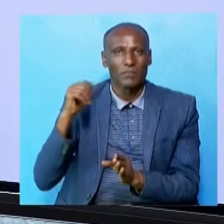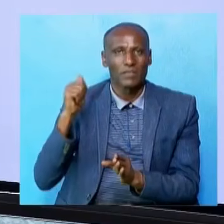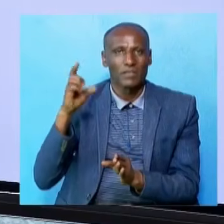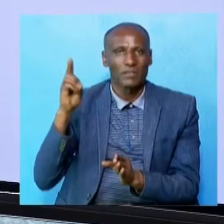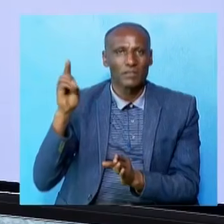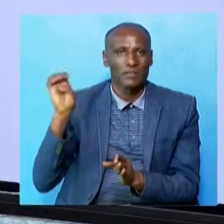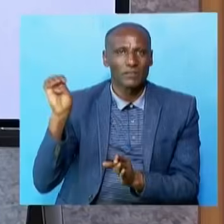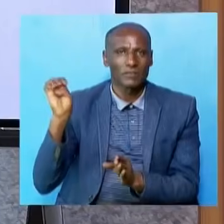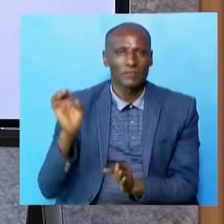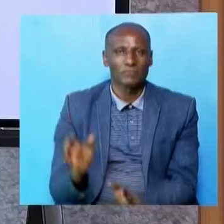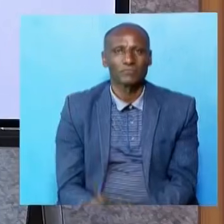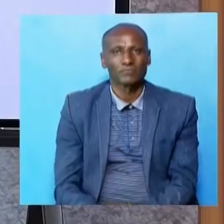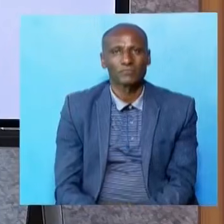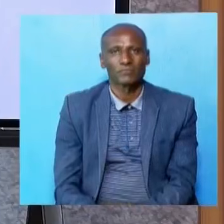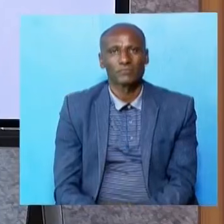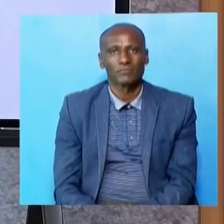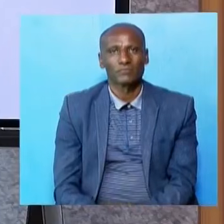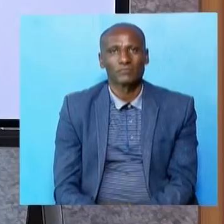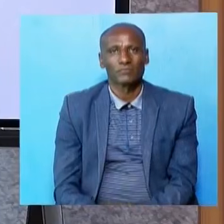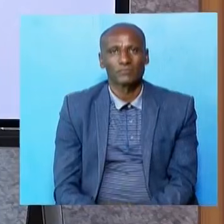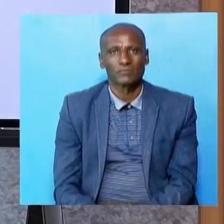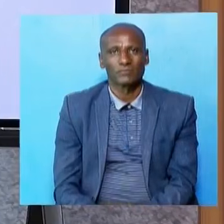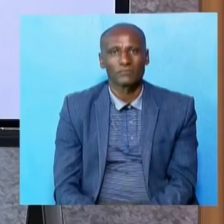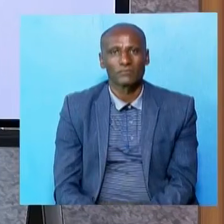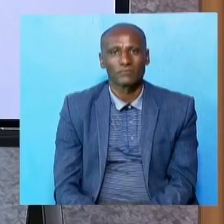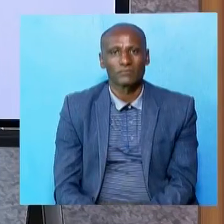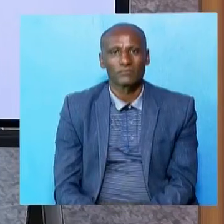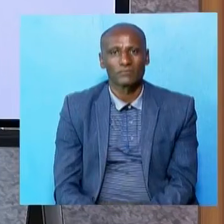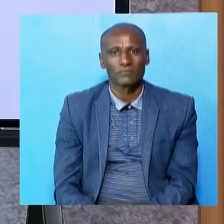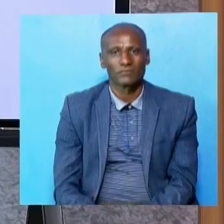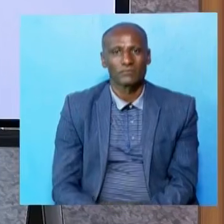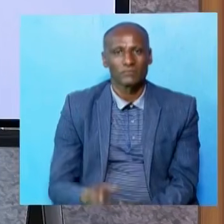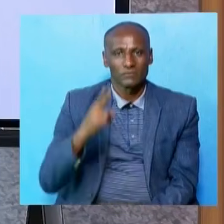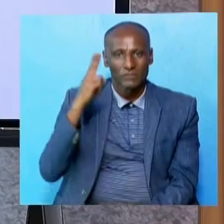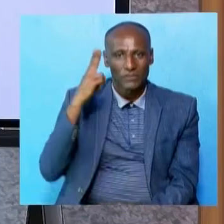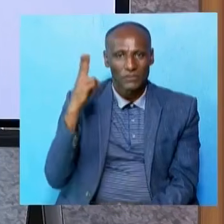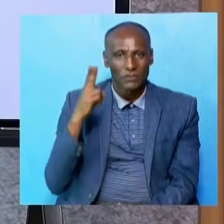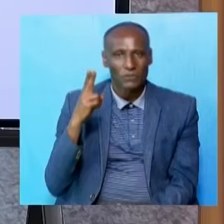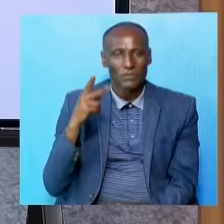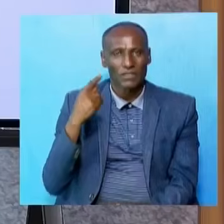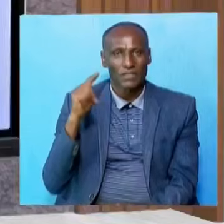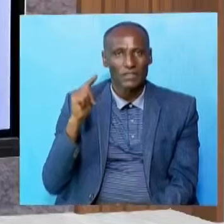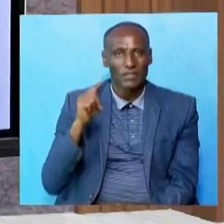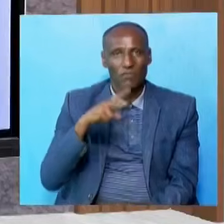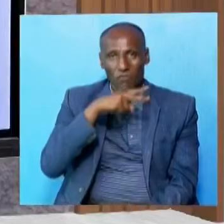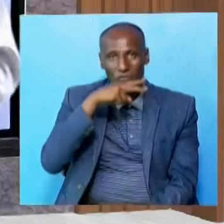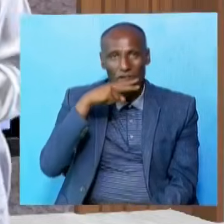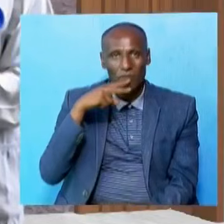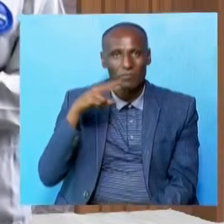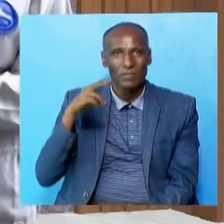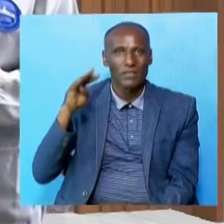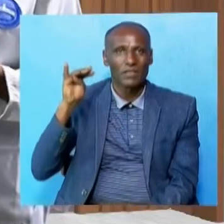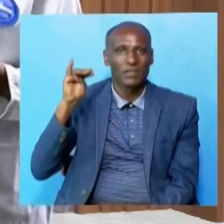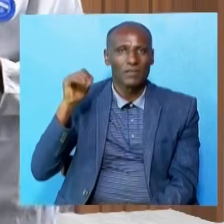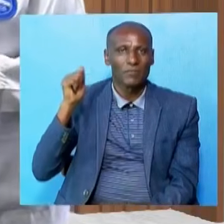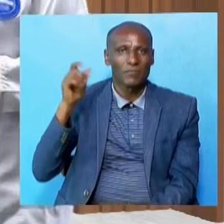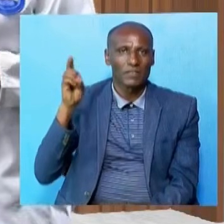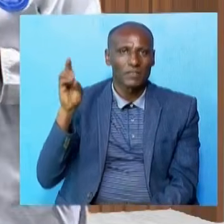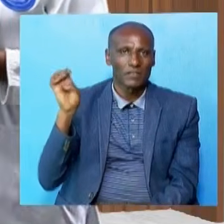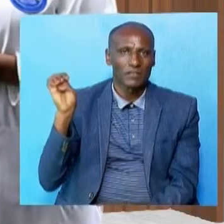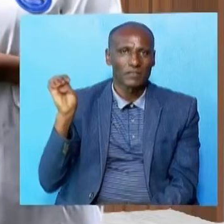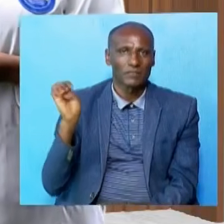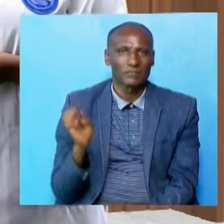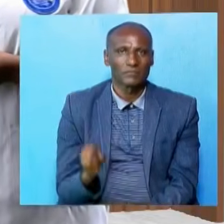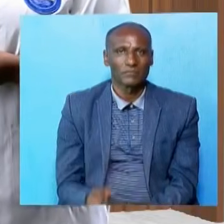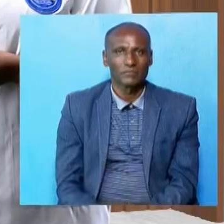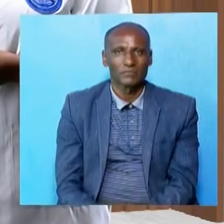Yes? Anyone? Anyone? Use the word made. Yes? Yes?